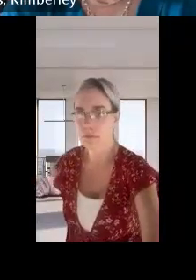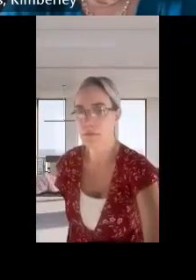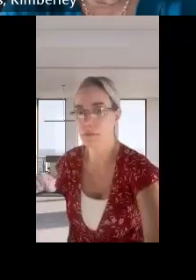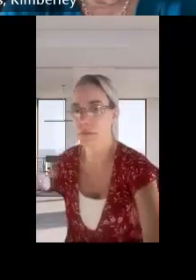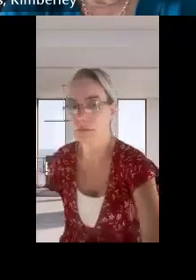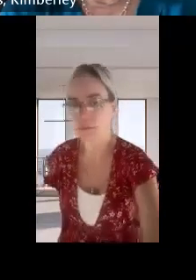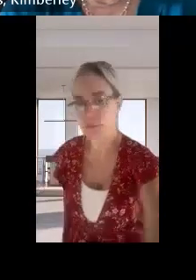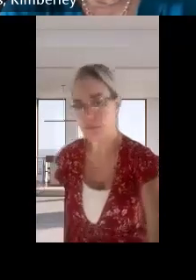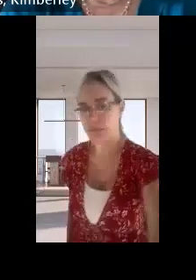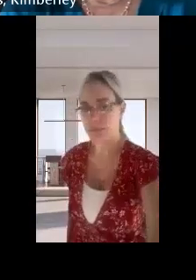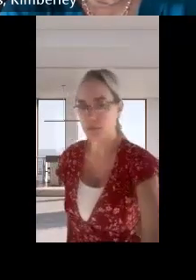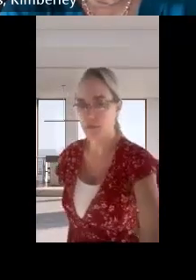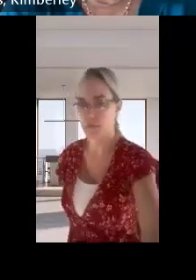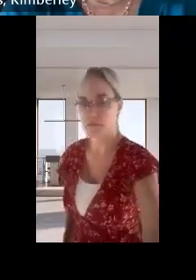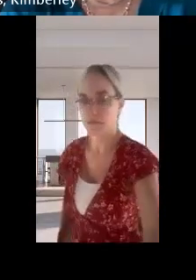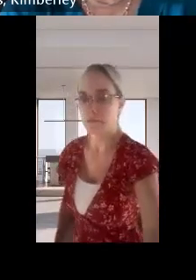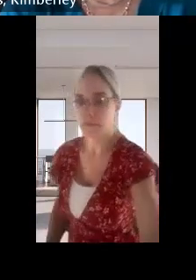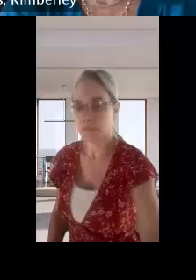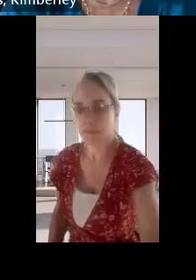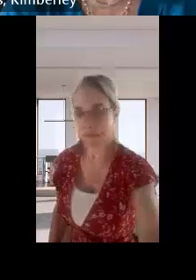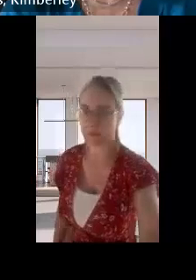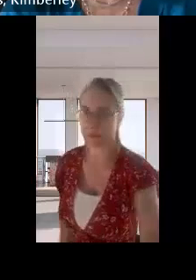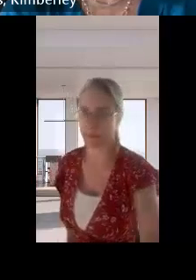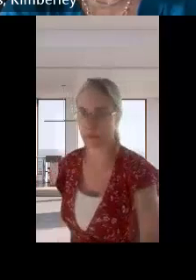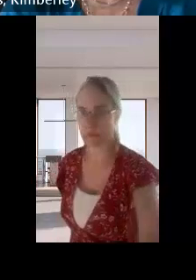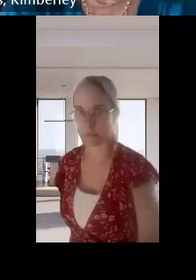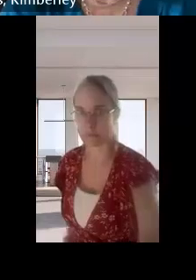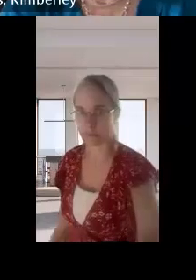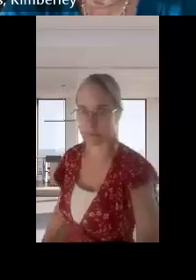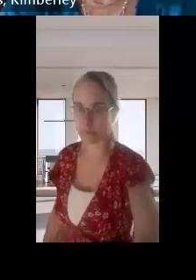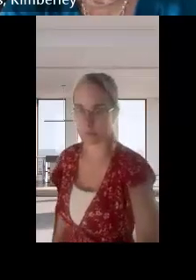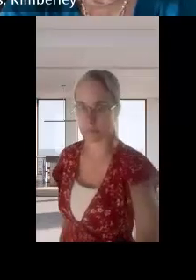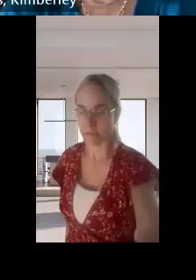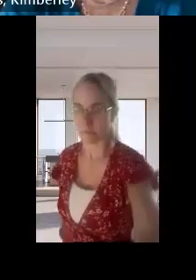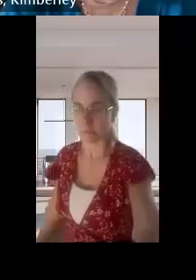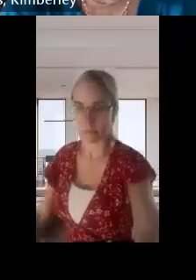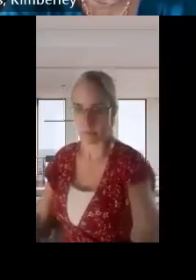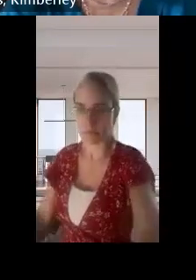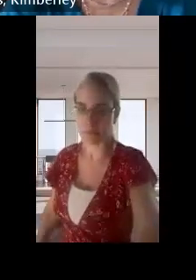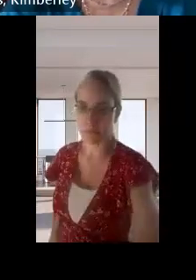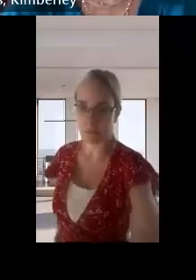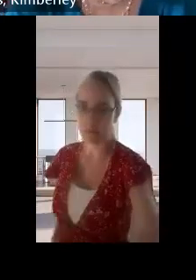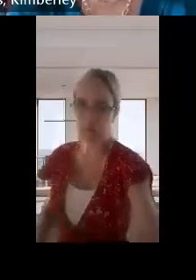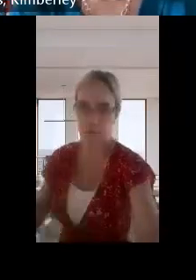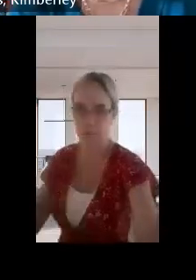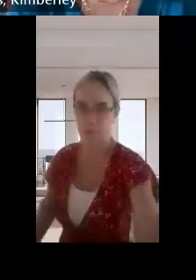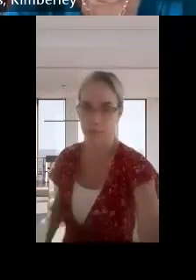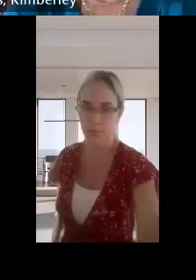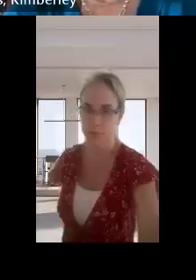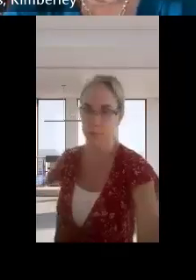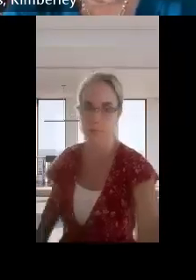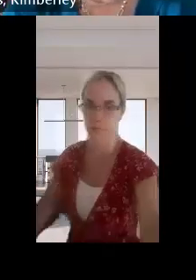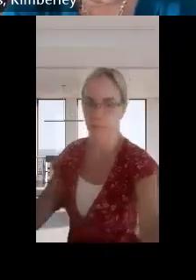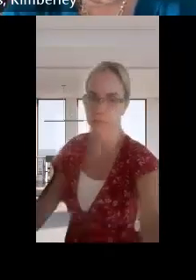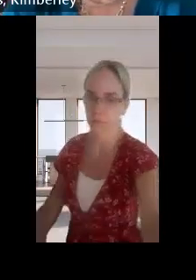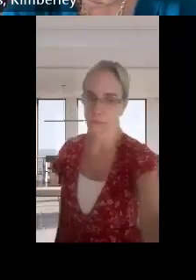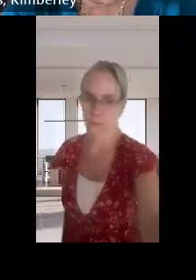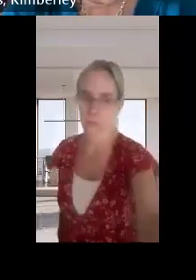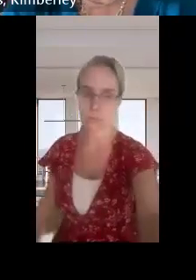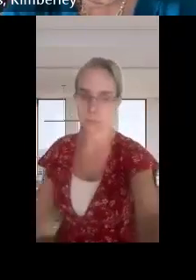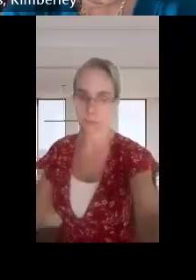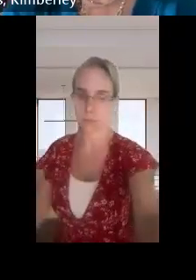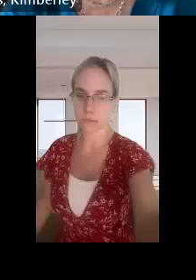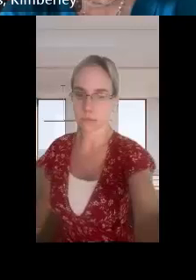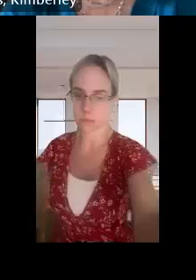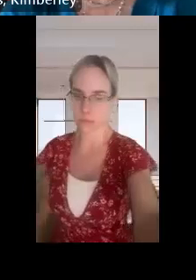five, and then, so in the end, although we've paid everybody, what happens for 24-25, the ministry hasn't changed the calculations in their